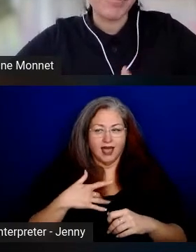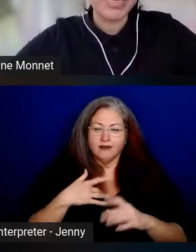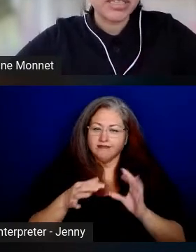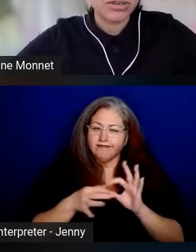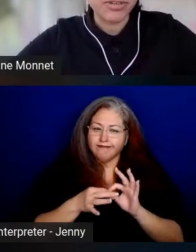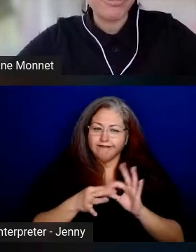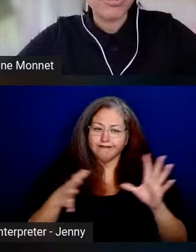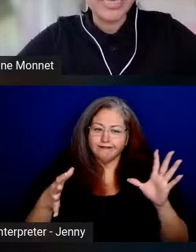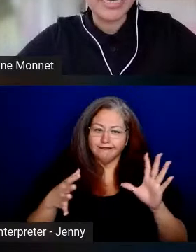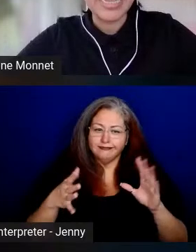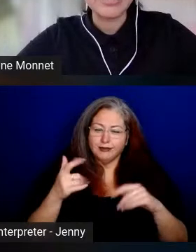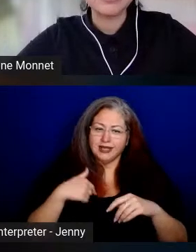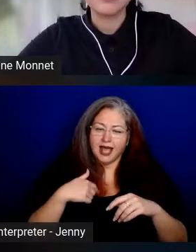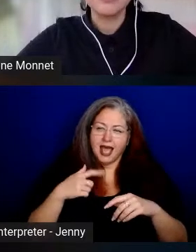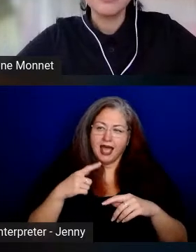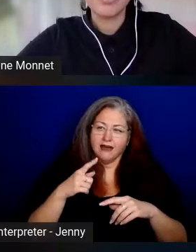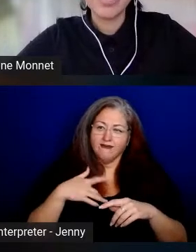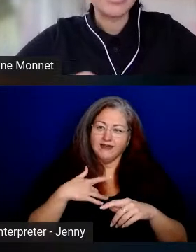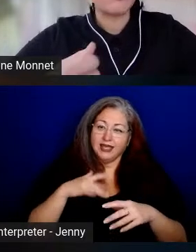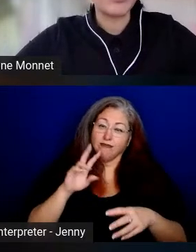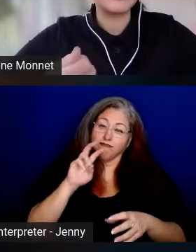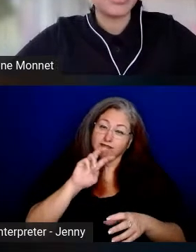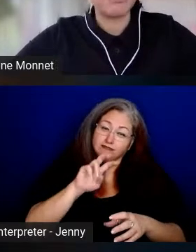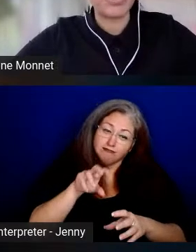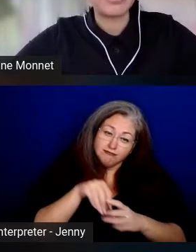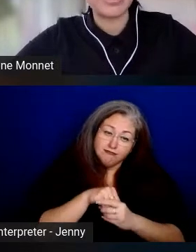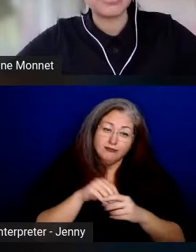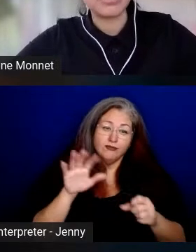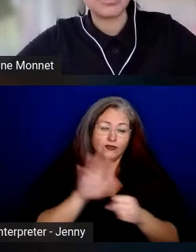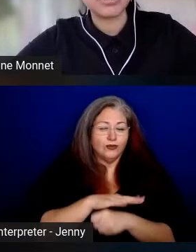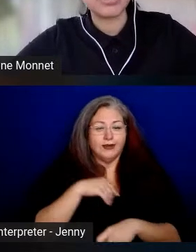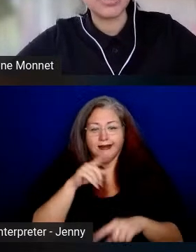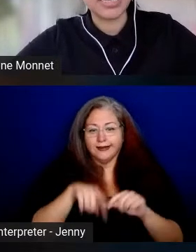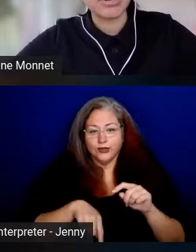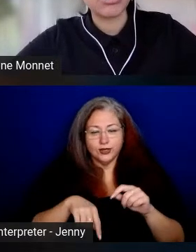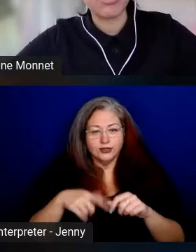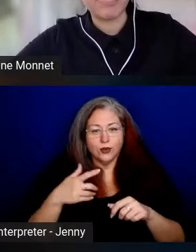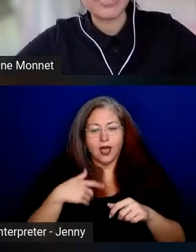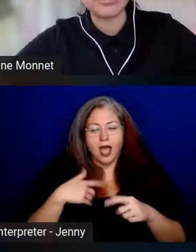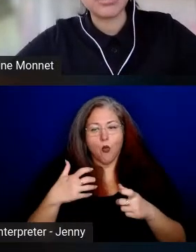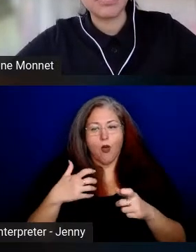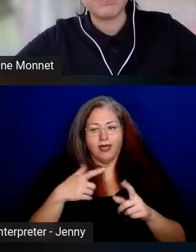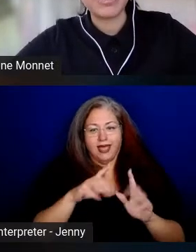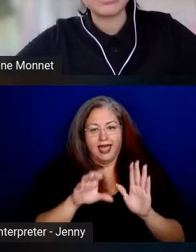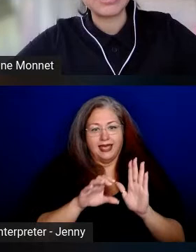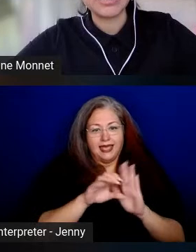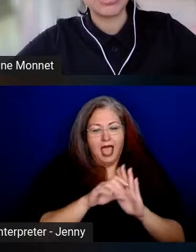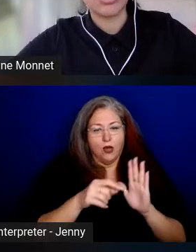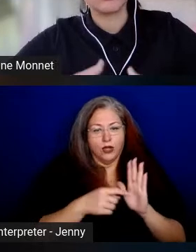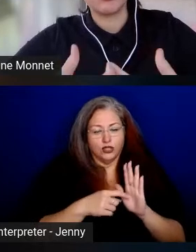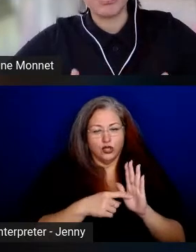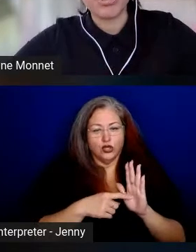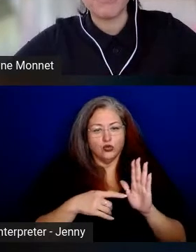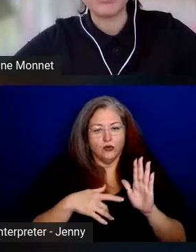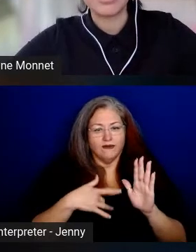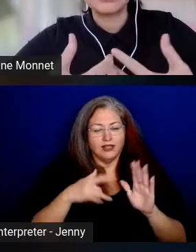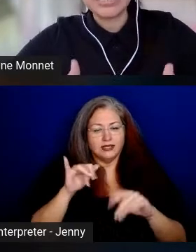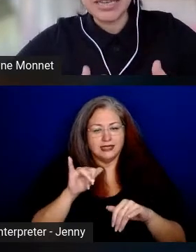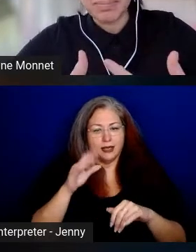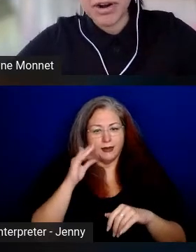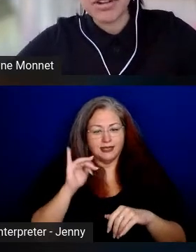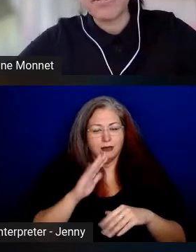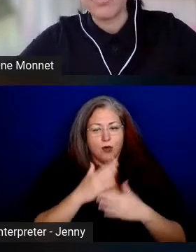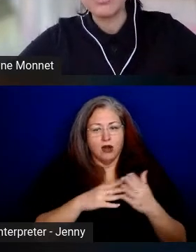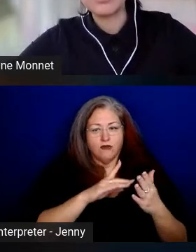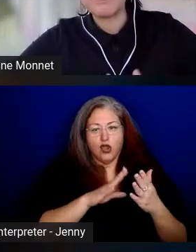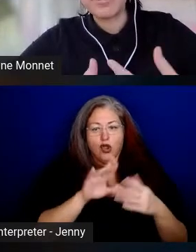hard for me to fully connect. And I wanted to bring that to the character of Manny because it is also part of our legacy